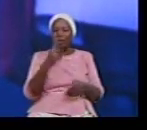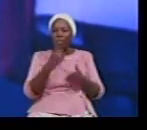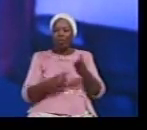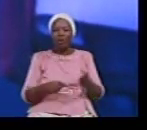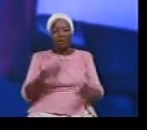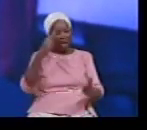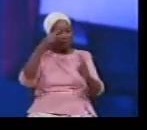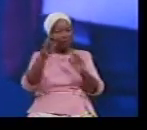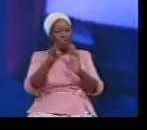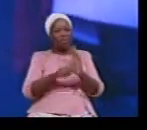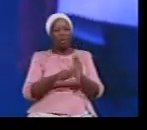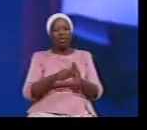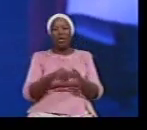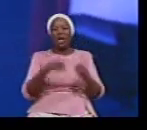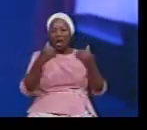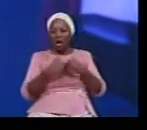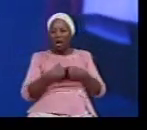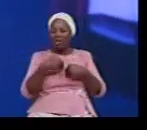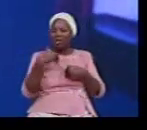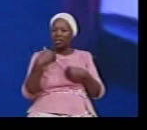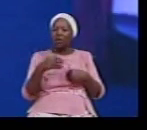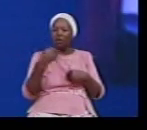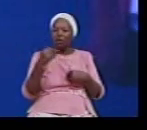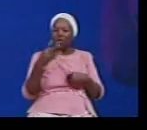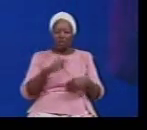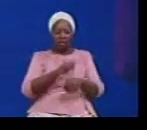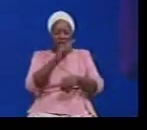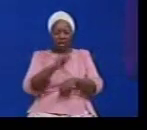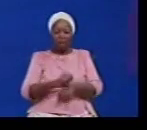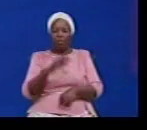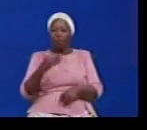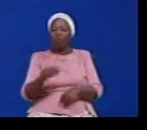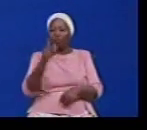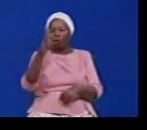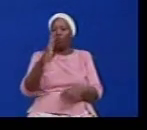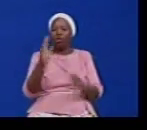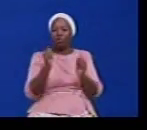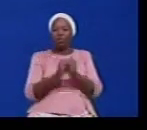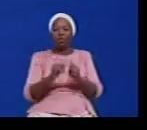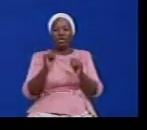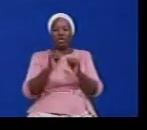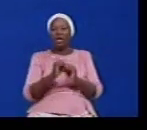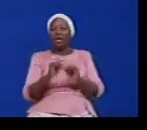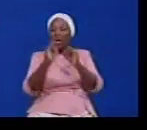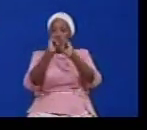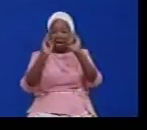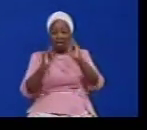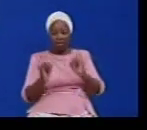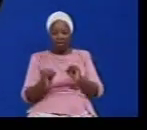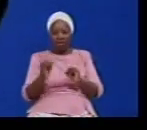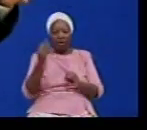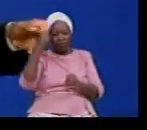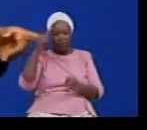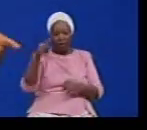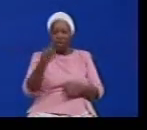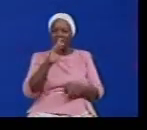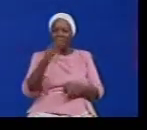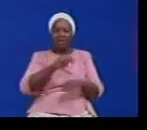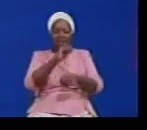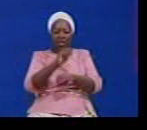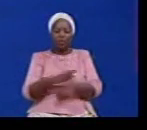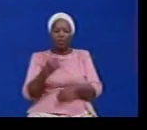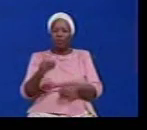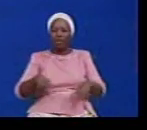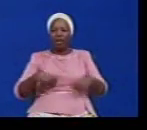of God with idols? For ye are the temple of the living God. As God